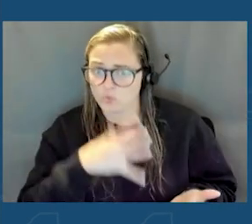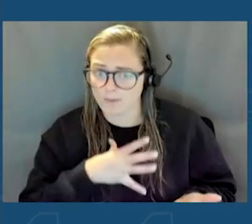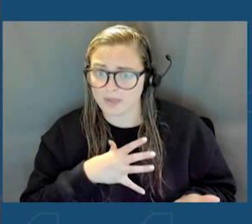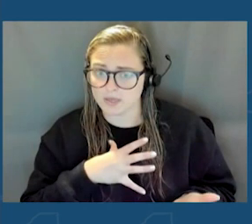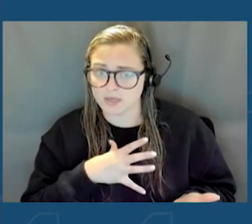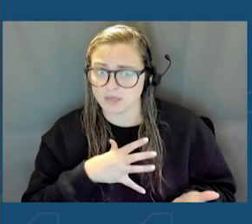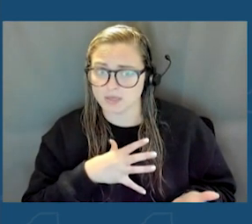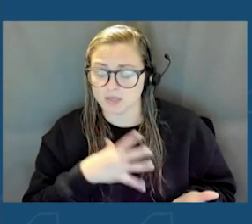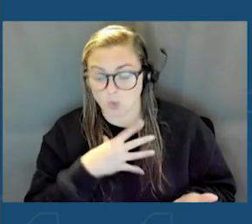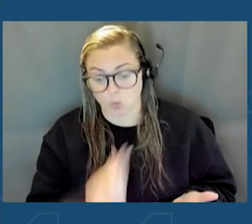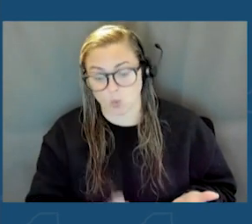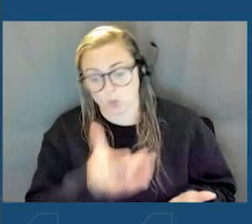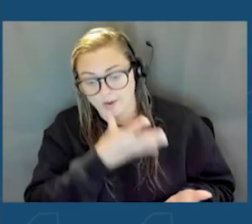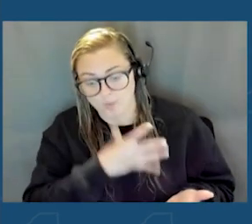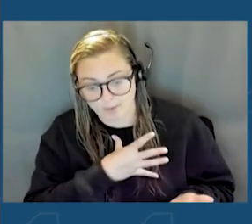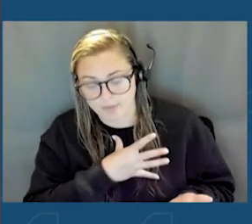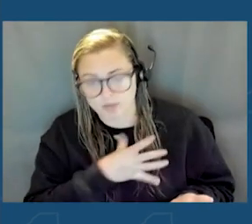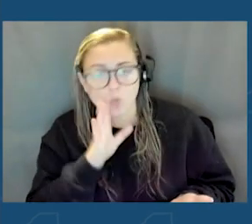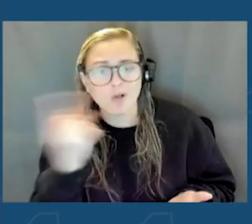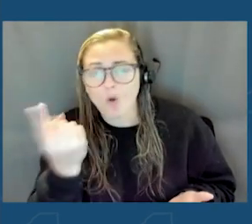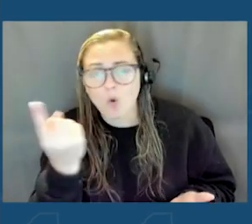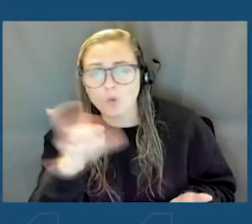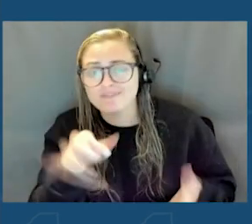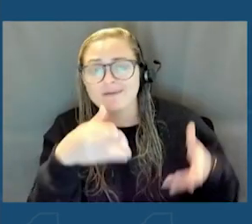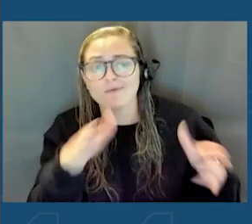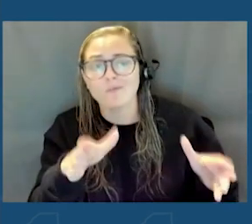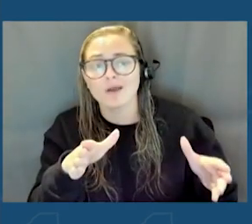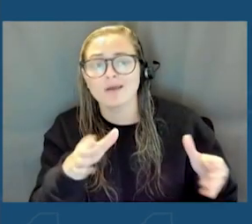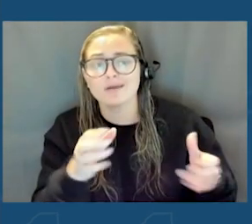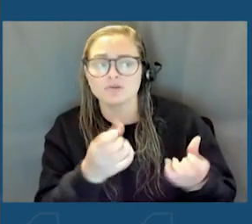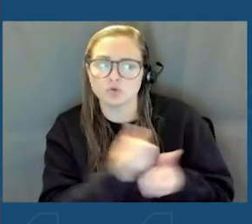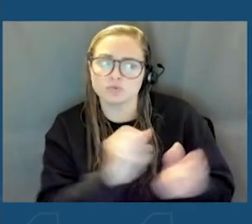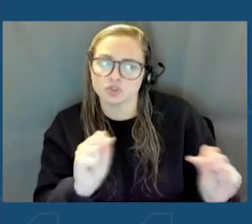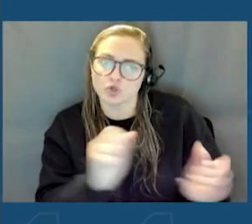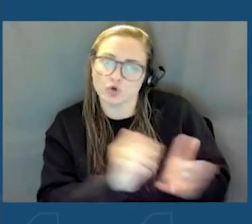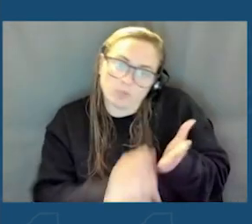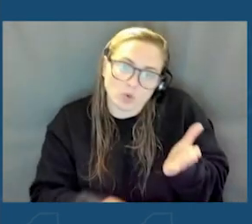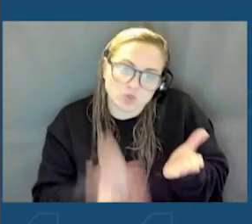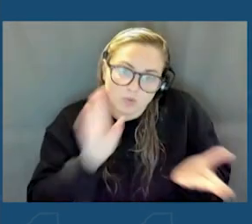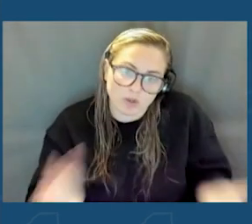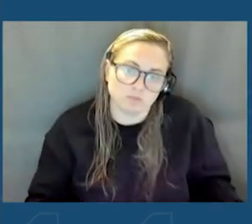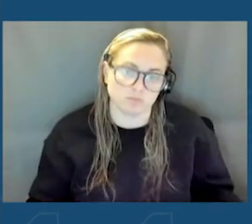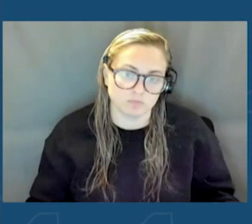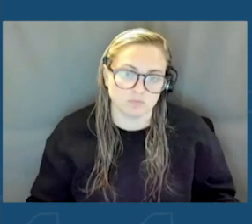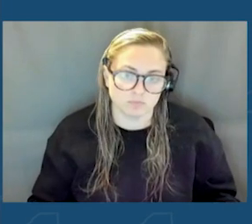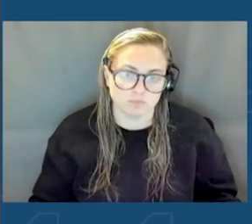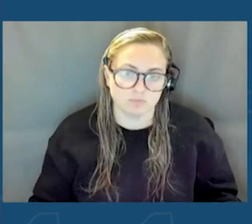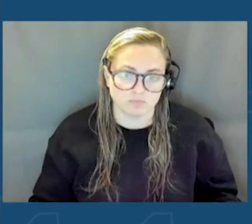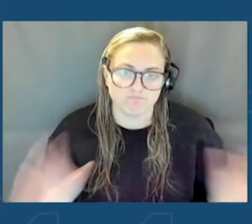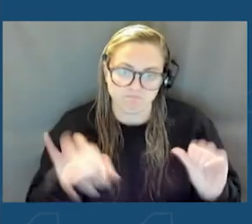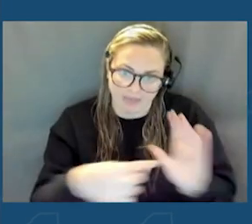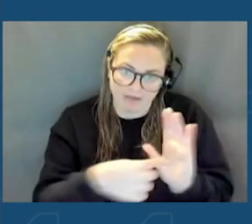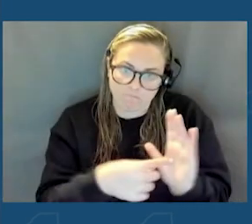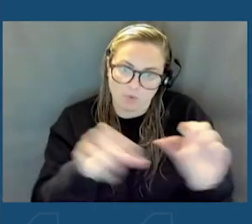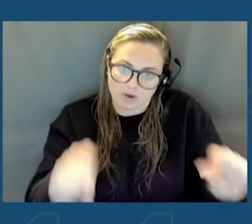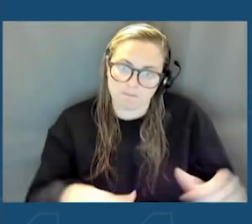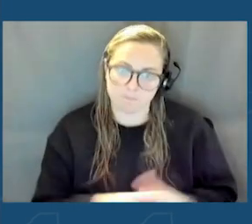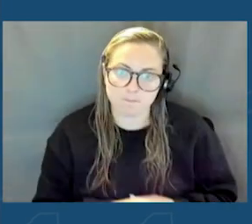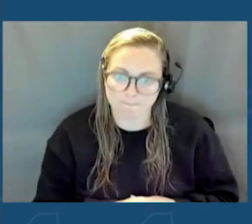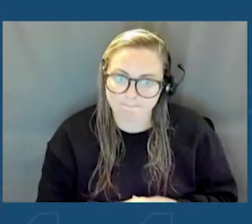white women will always find a way to secure an abortion. They always did. So this is also an